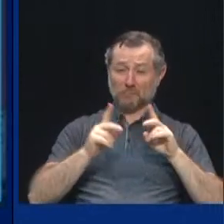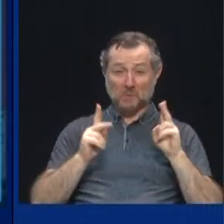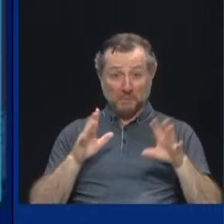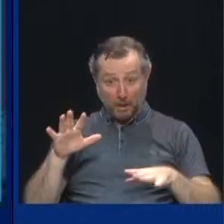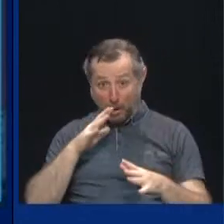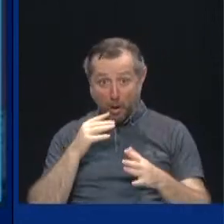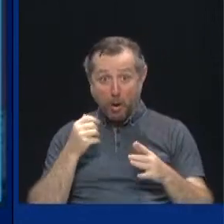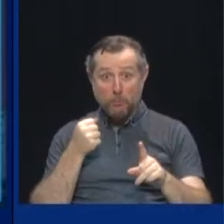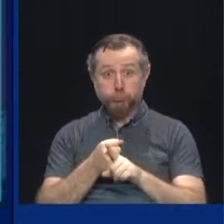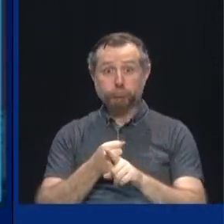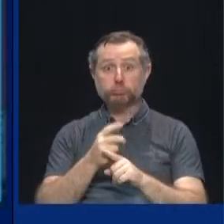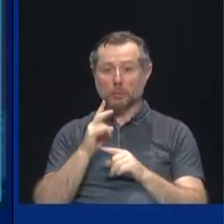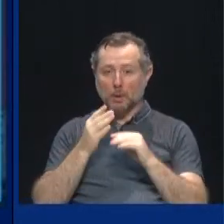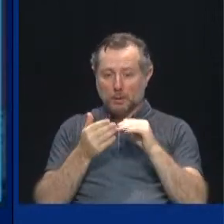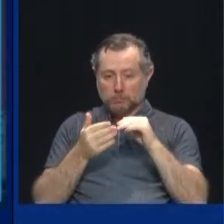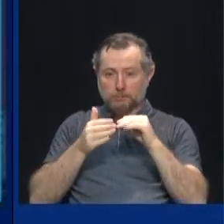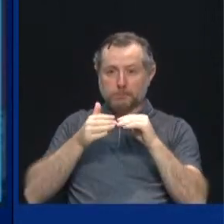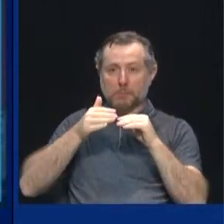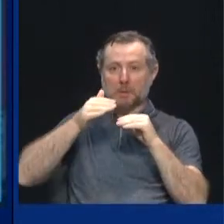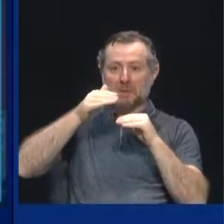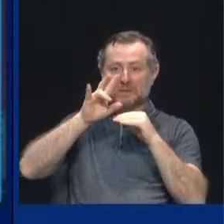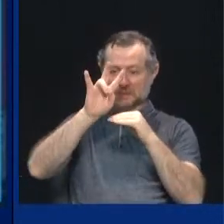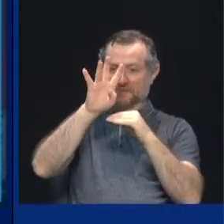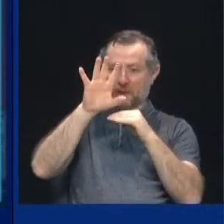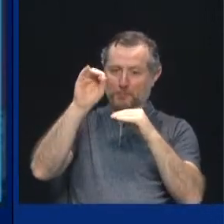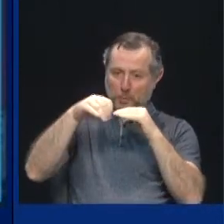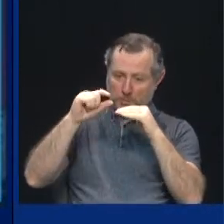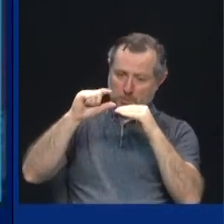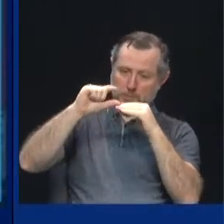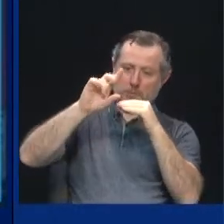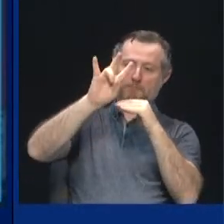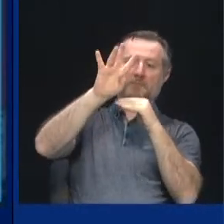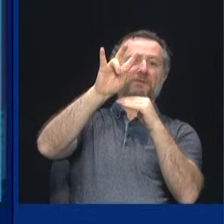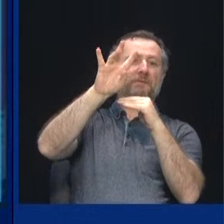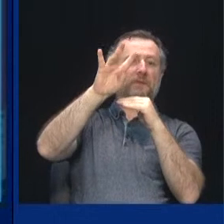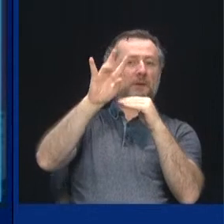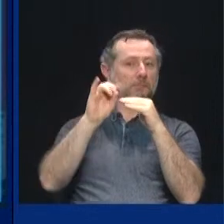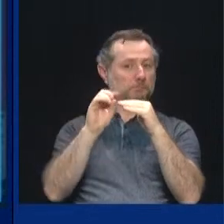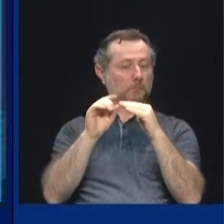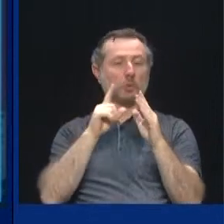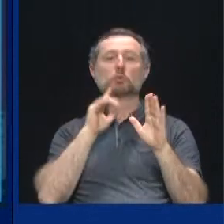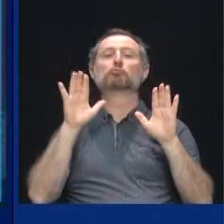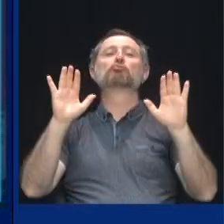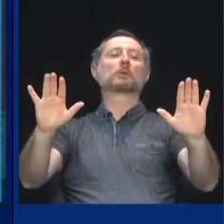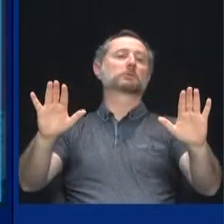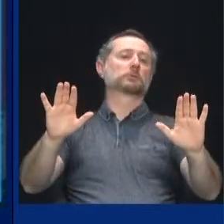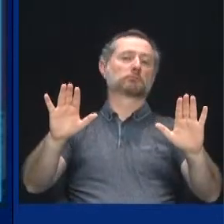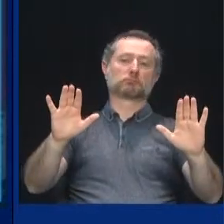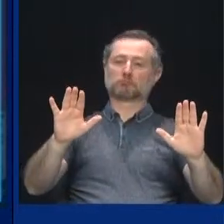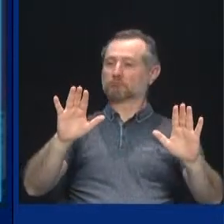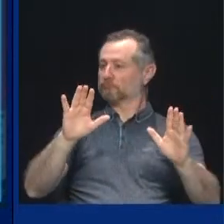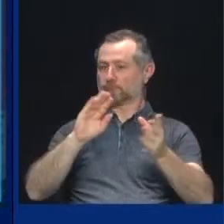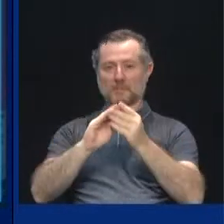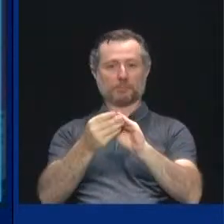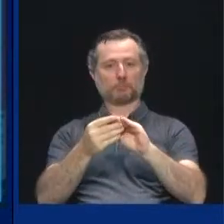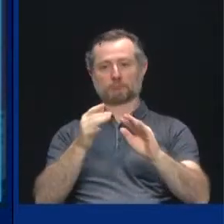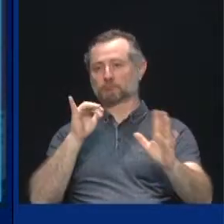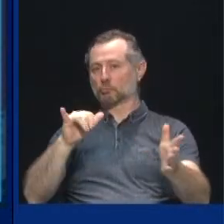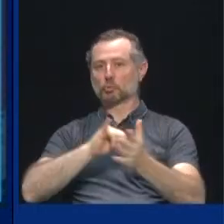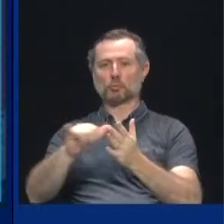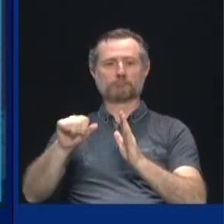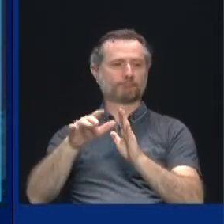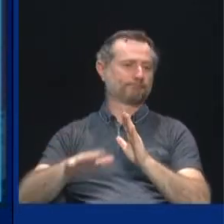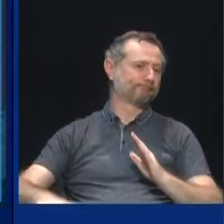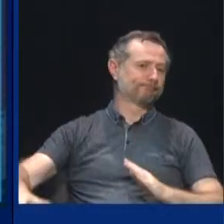about 75%. So that is really, really great news that New Yorkers stepped up and New Yorkers